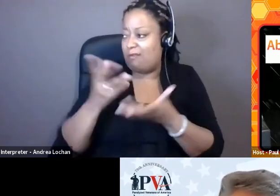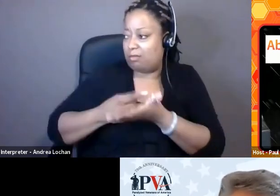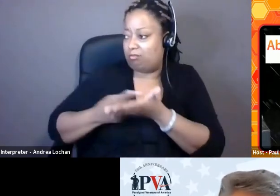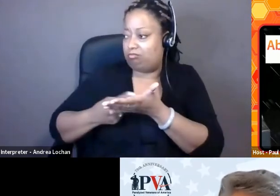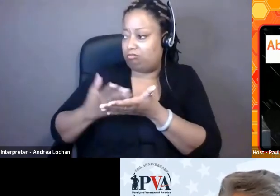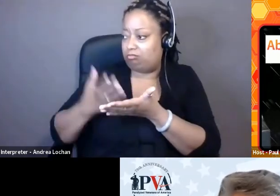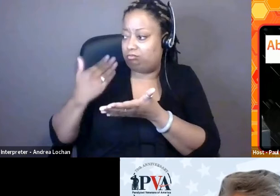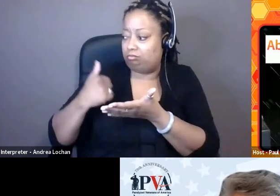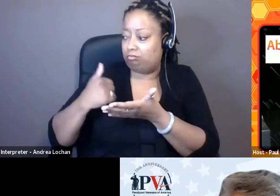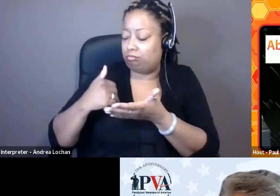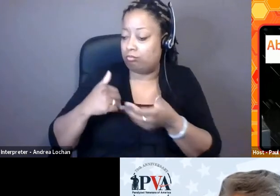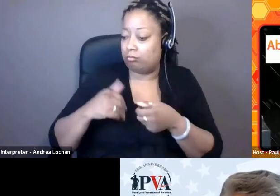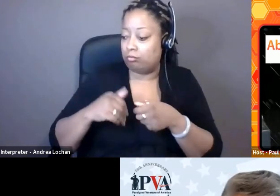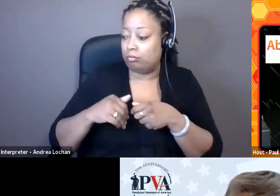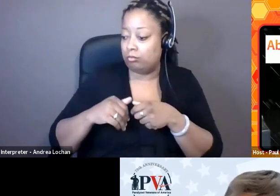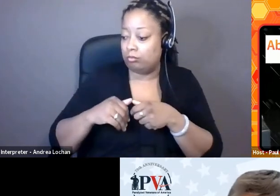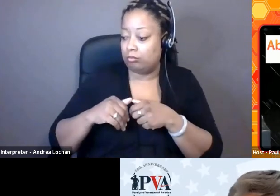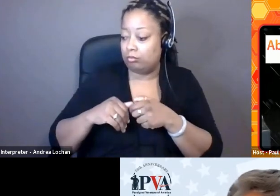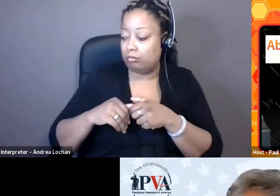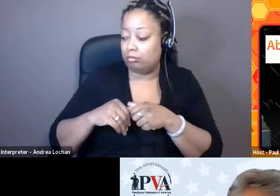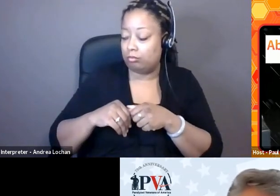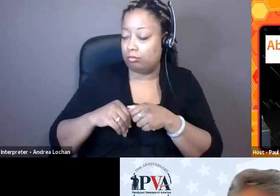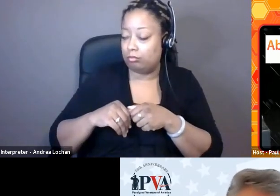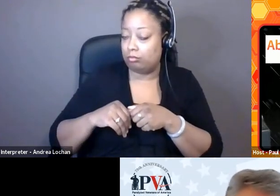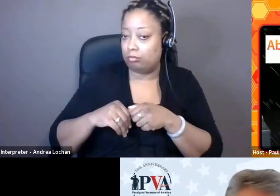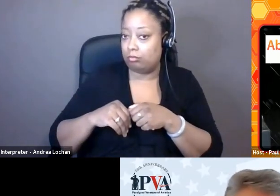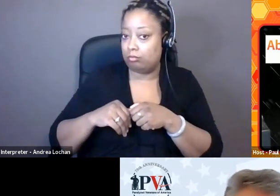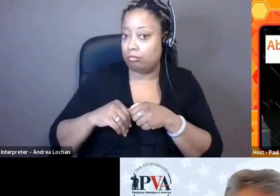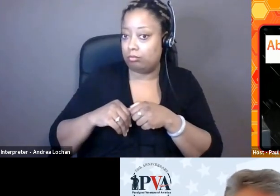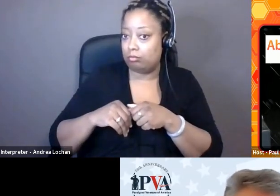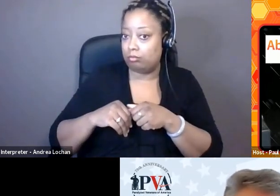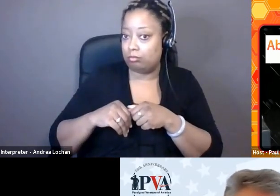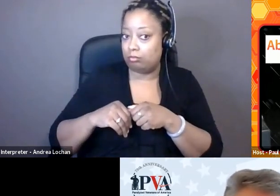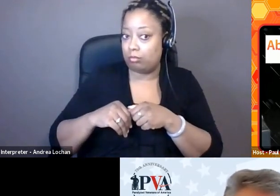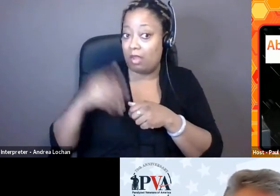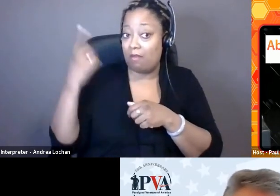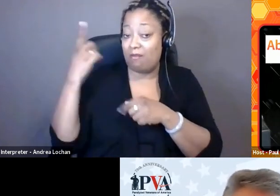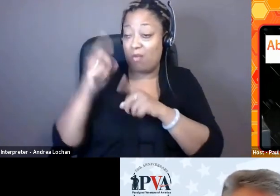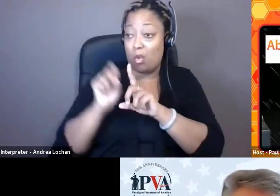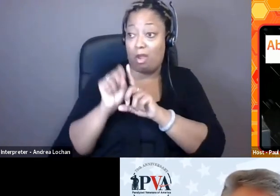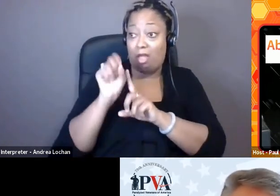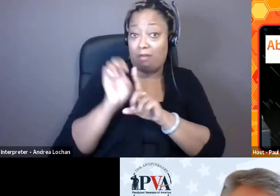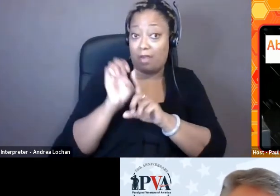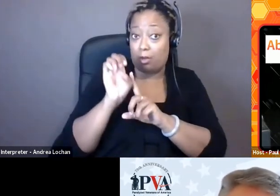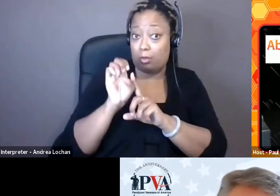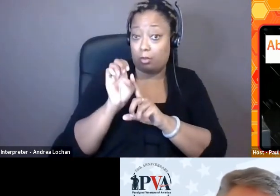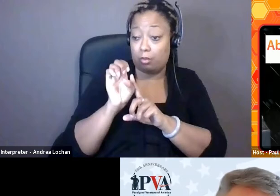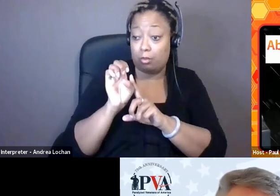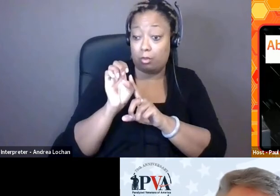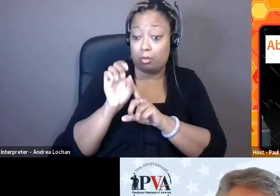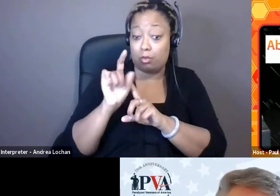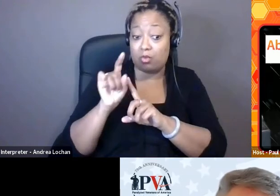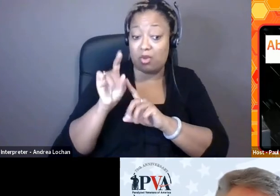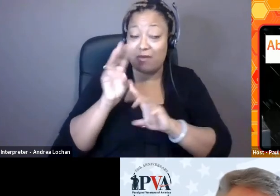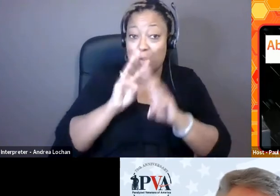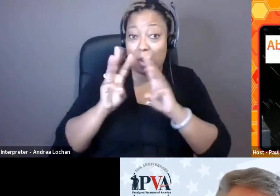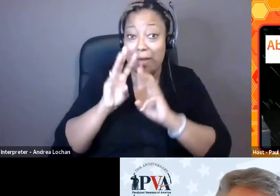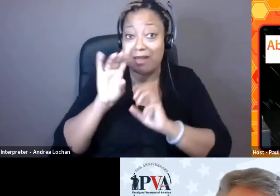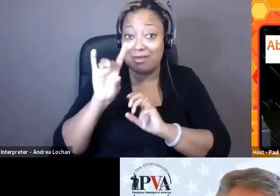before. Now, when it comes to getting an elevator, do you have to worry about